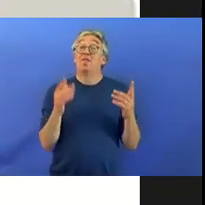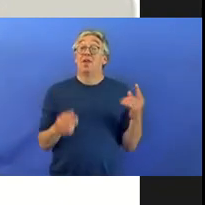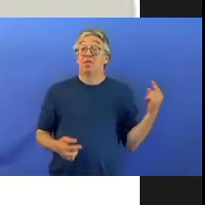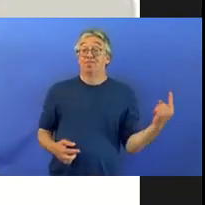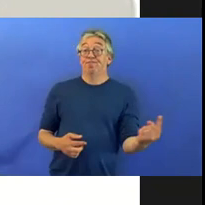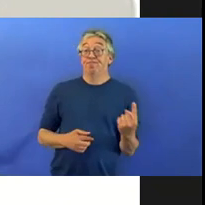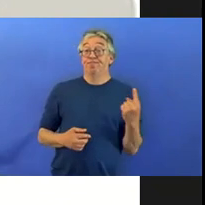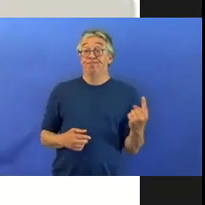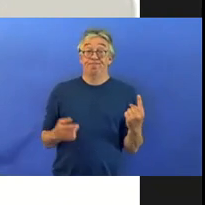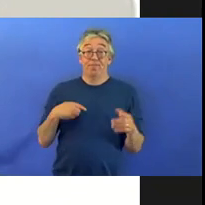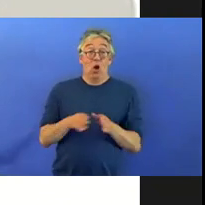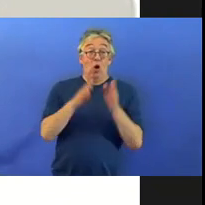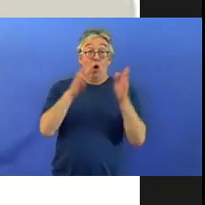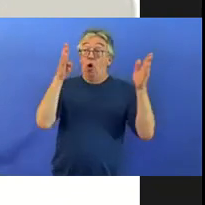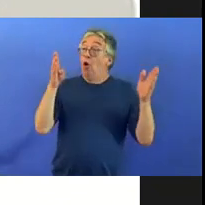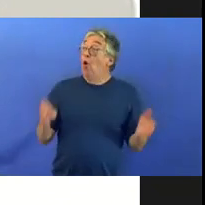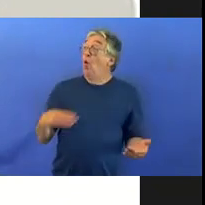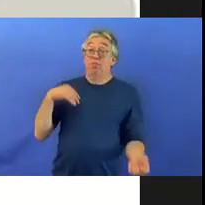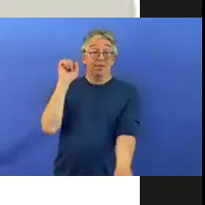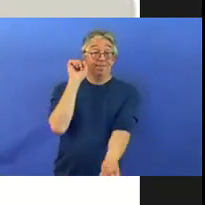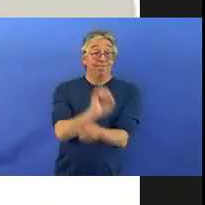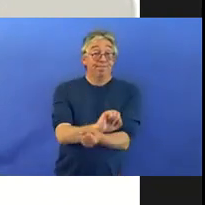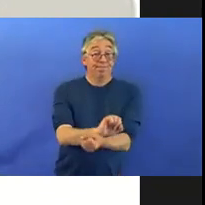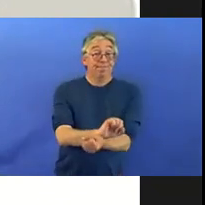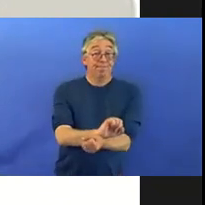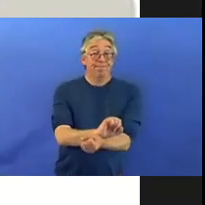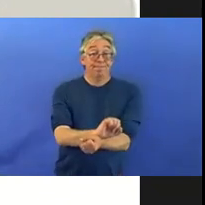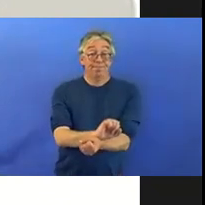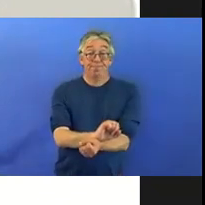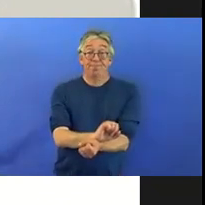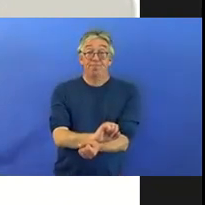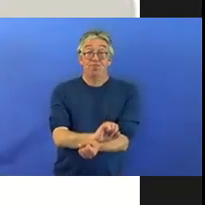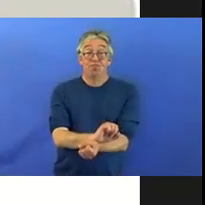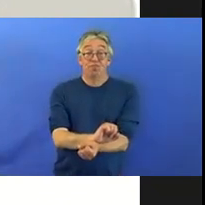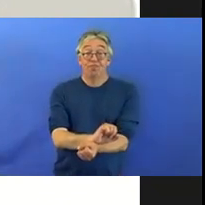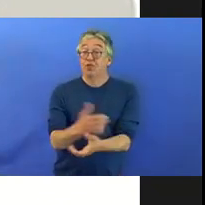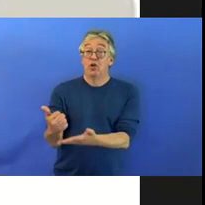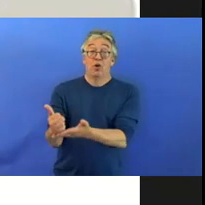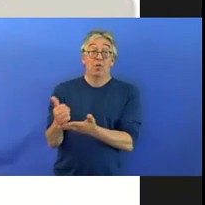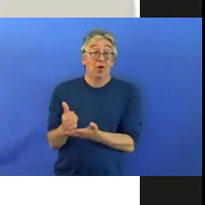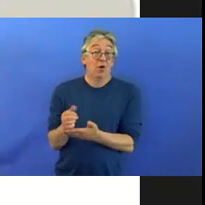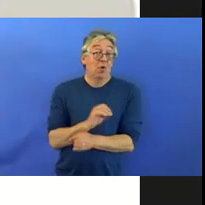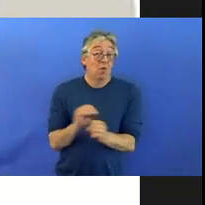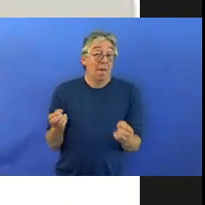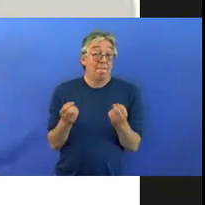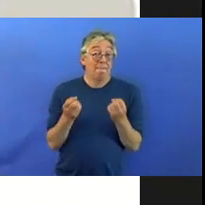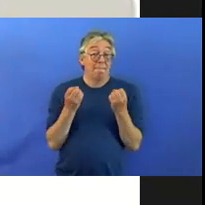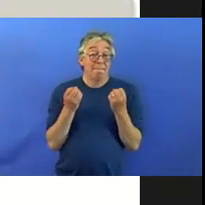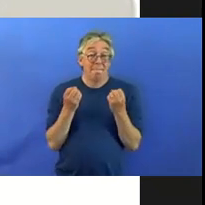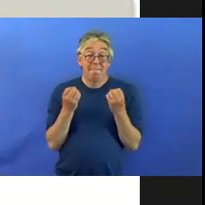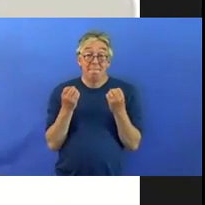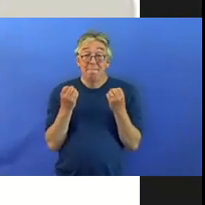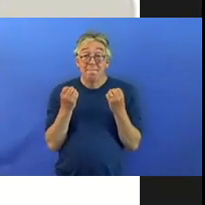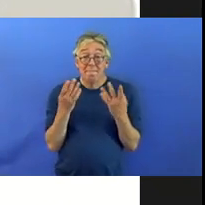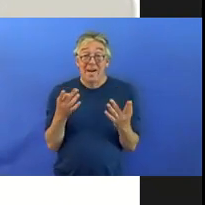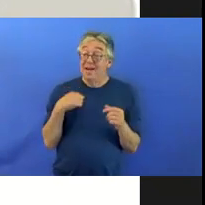crime, without any sin, without any mistake. Many of our fellows with severely disabilities,